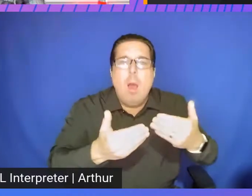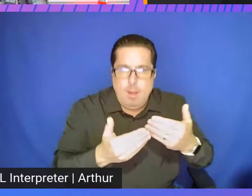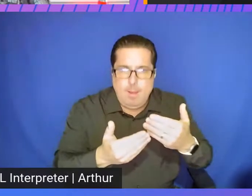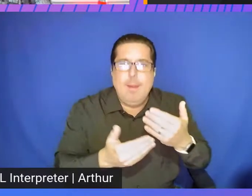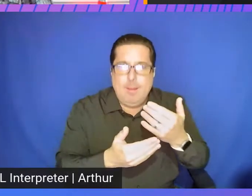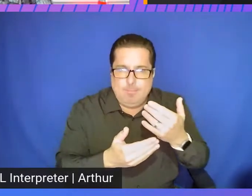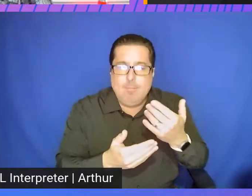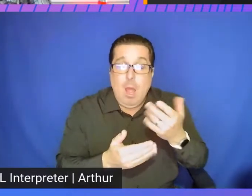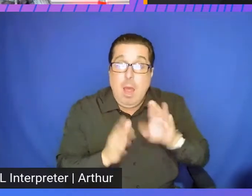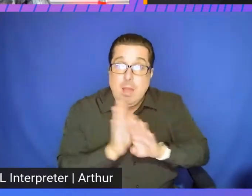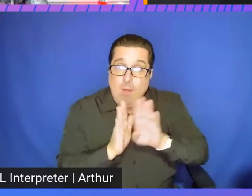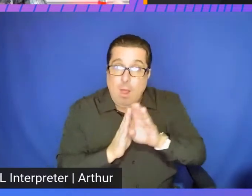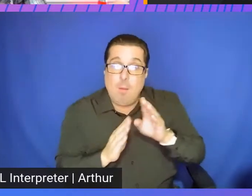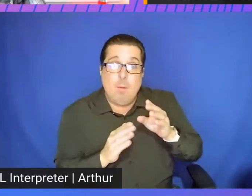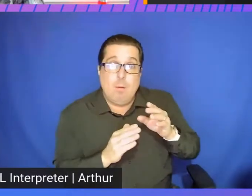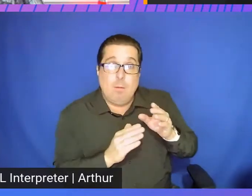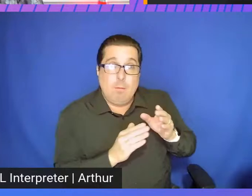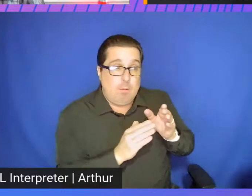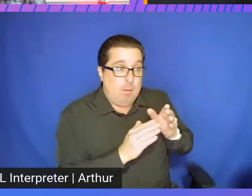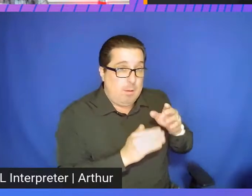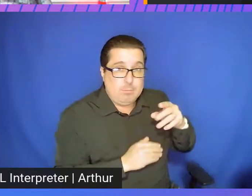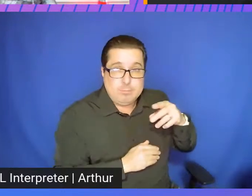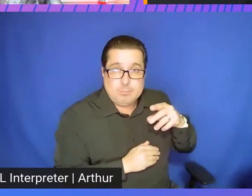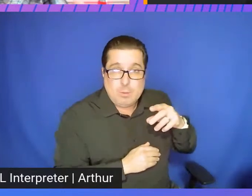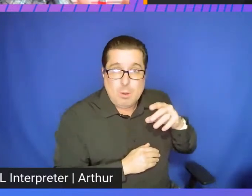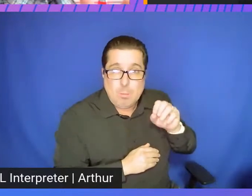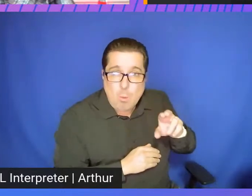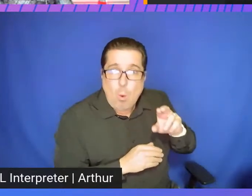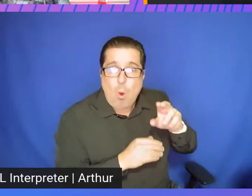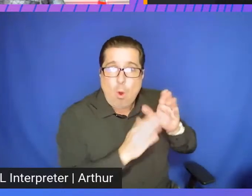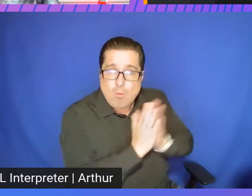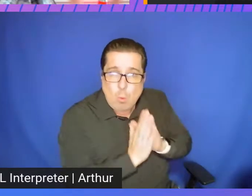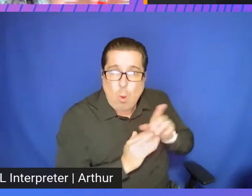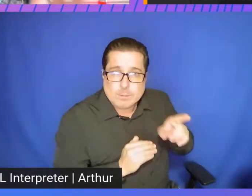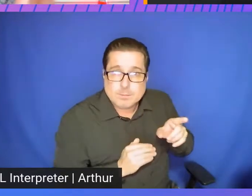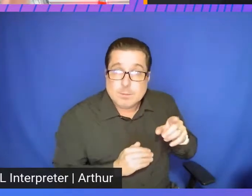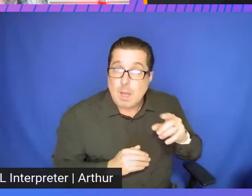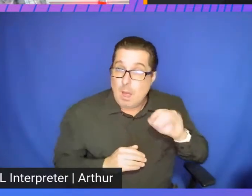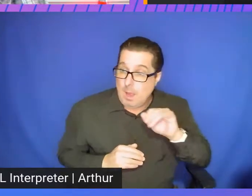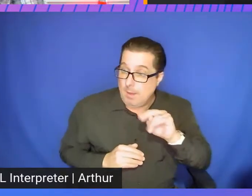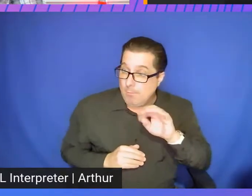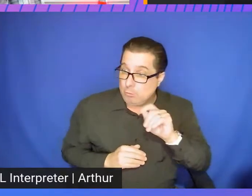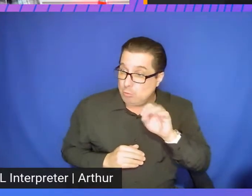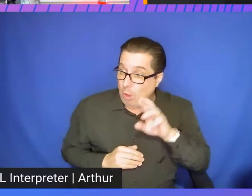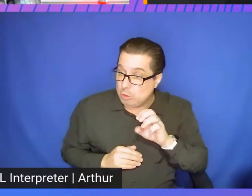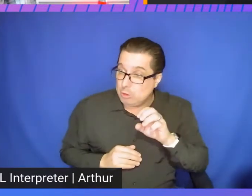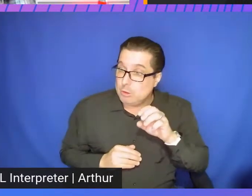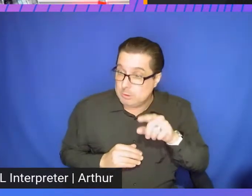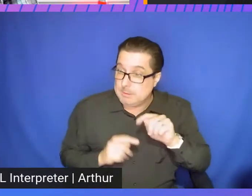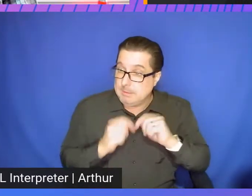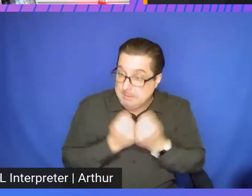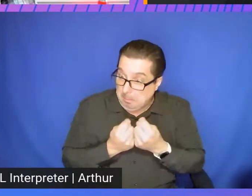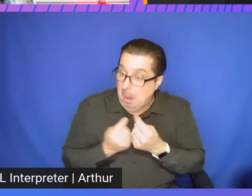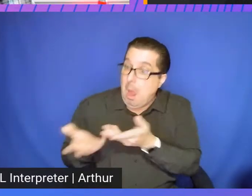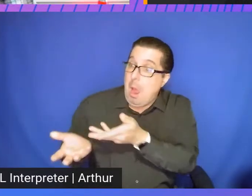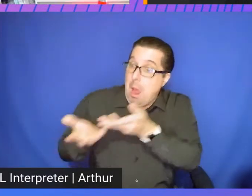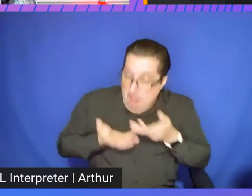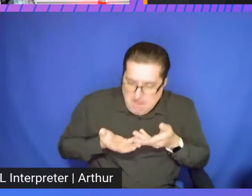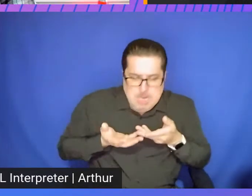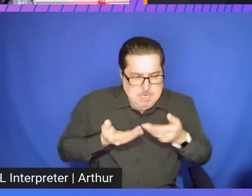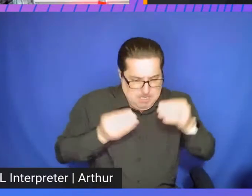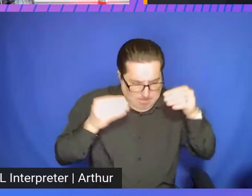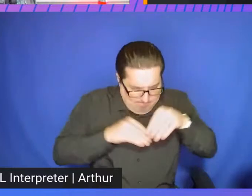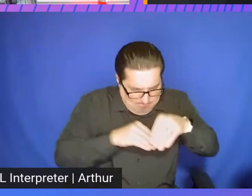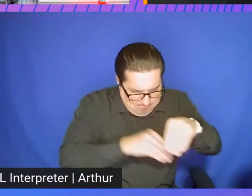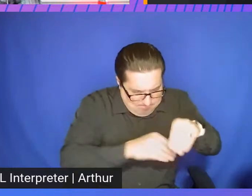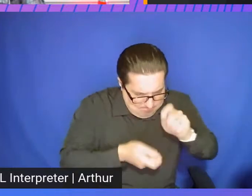make pull requests on those. Developers can, and the infrastructure engineering team may embed with those teams to help them get up to speed